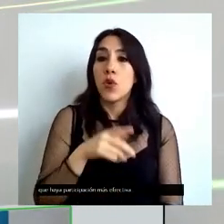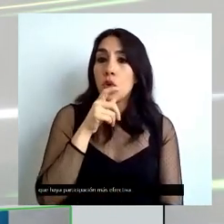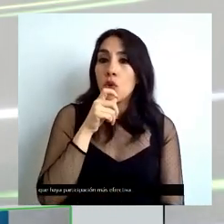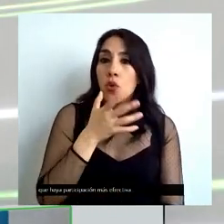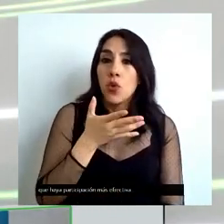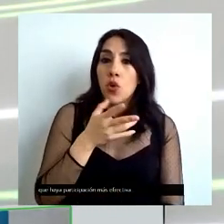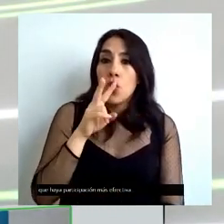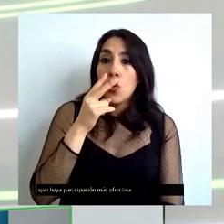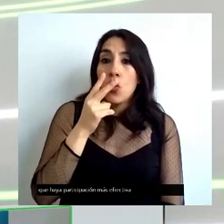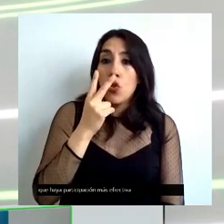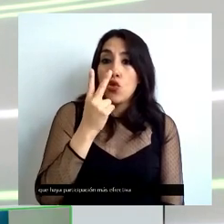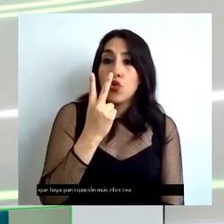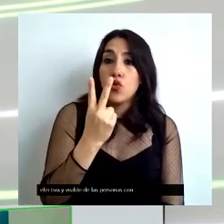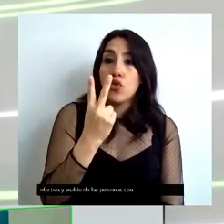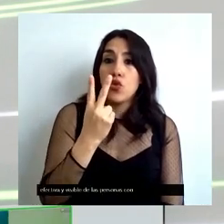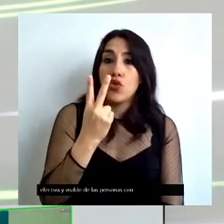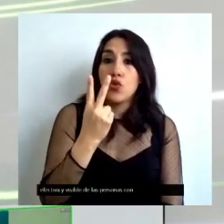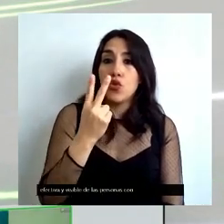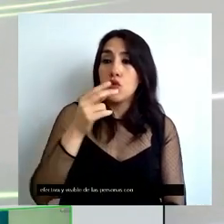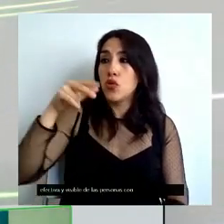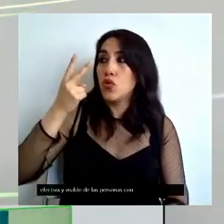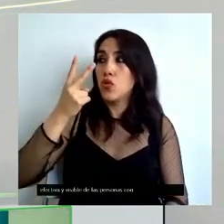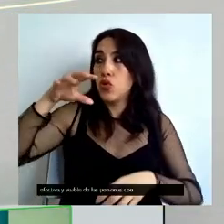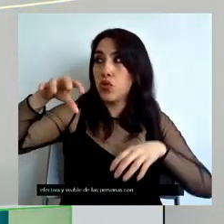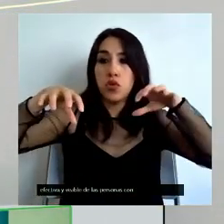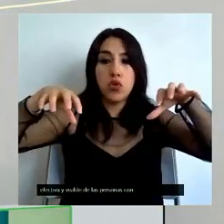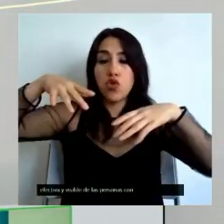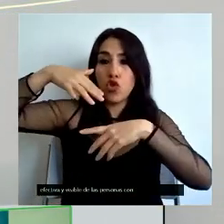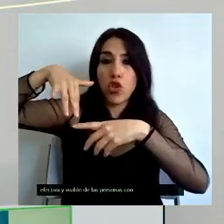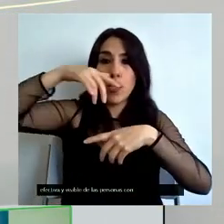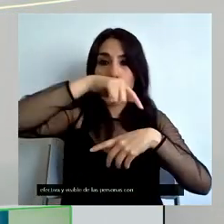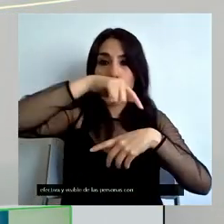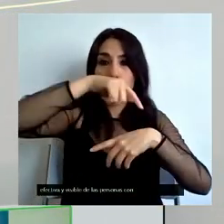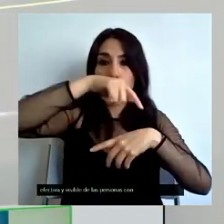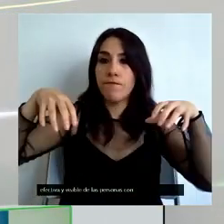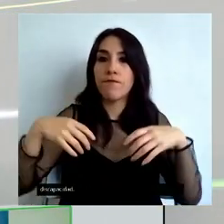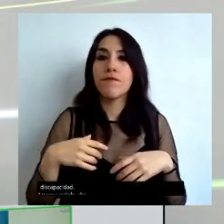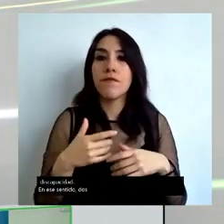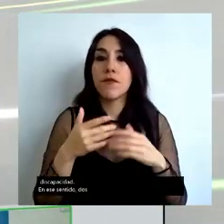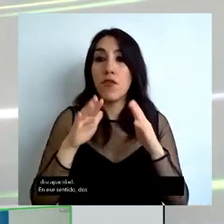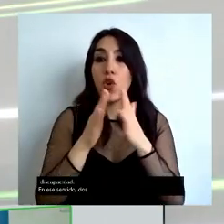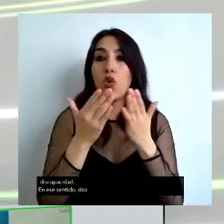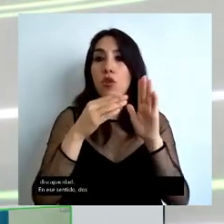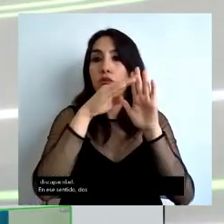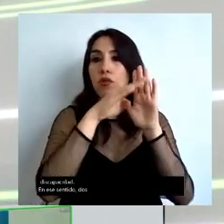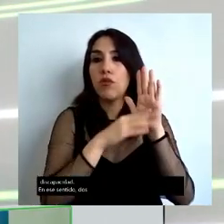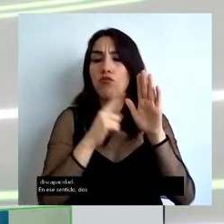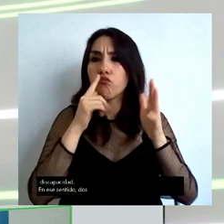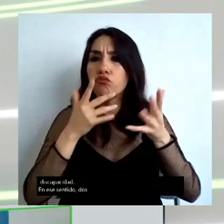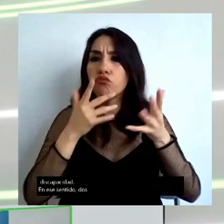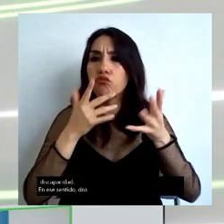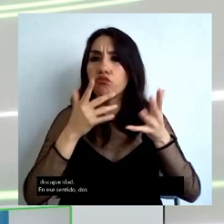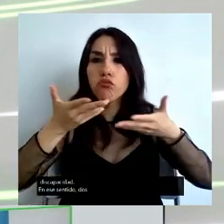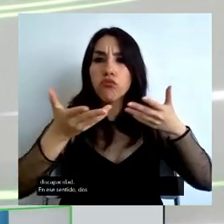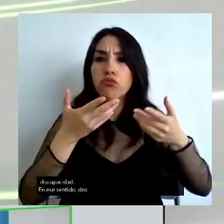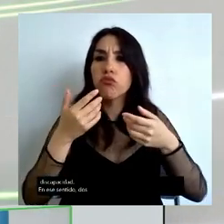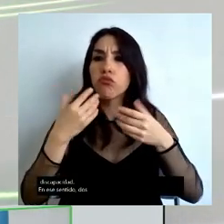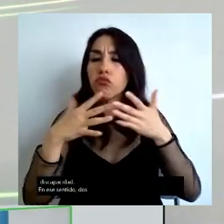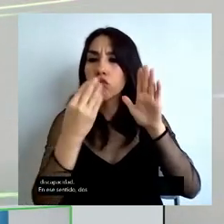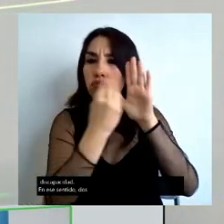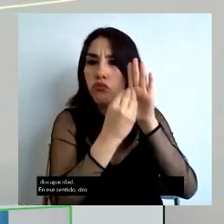in that regard, we are including in our agenda the dialogue, and